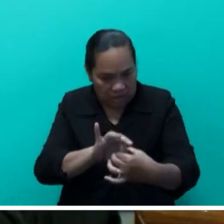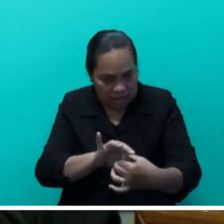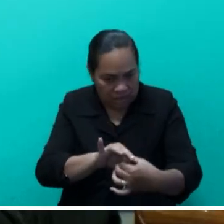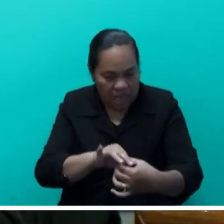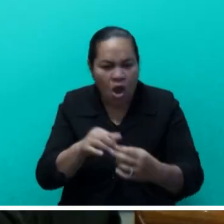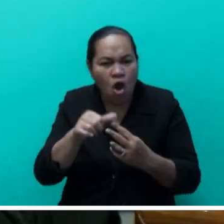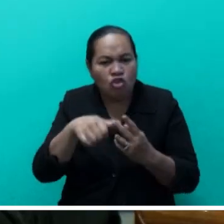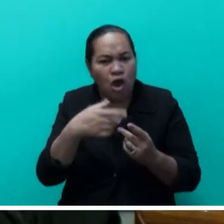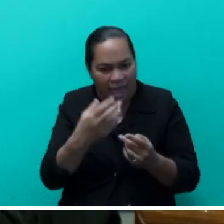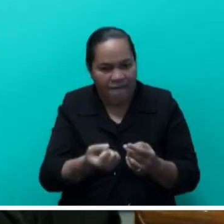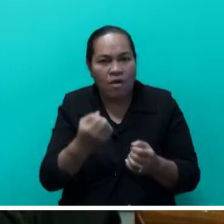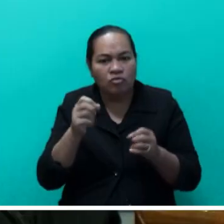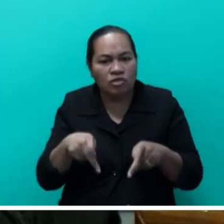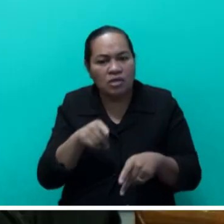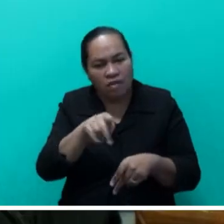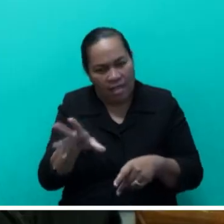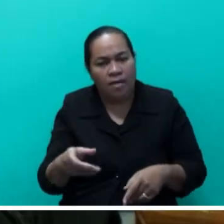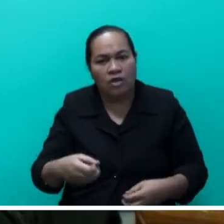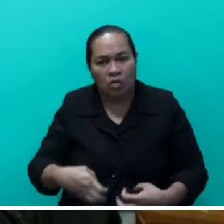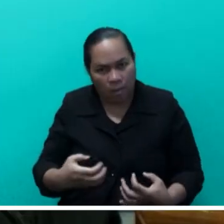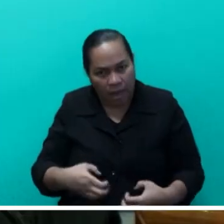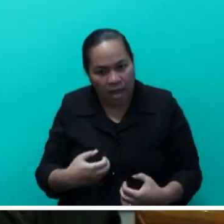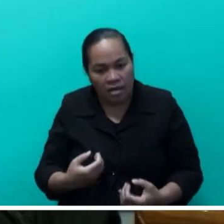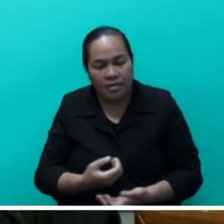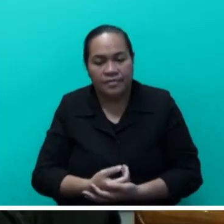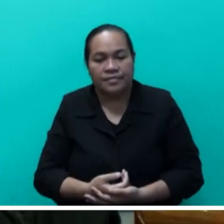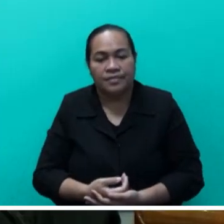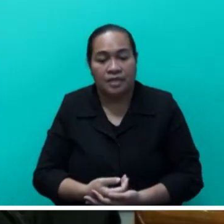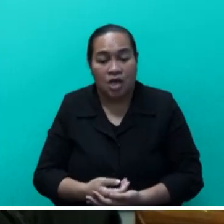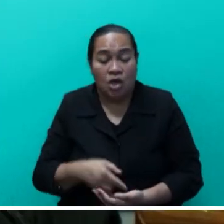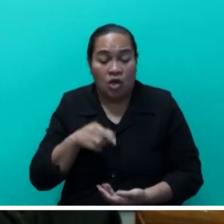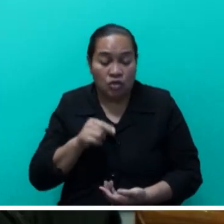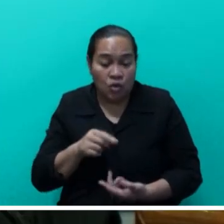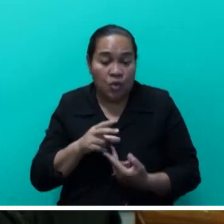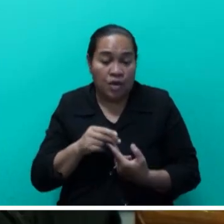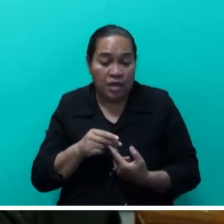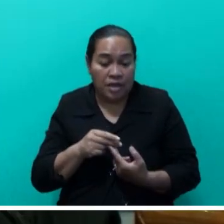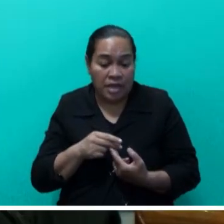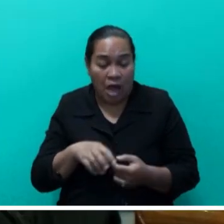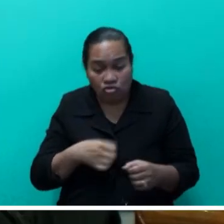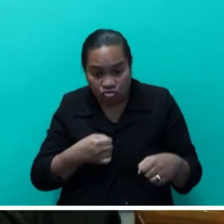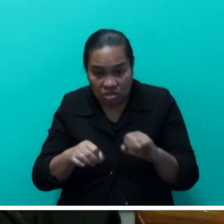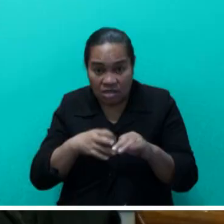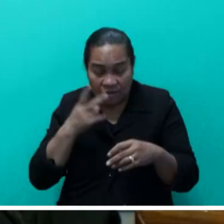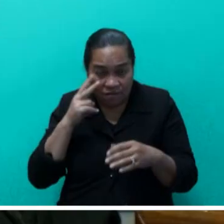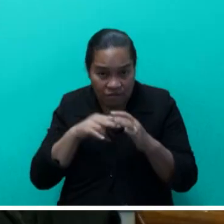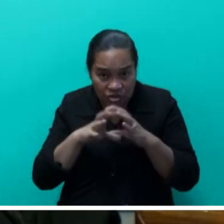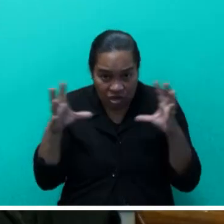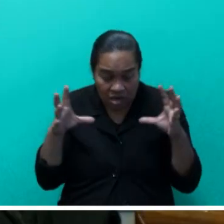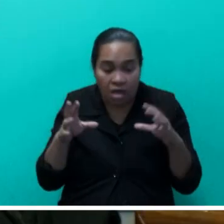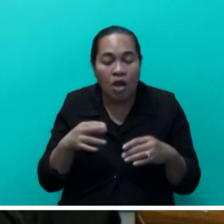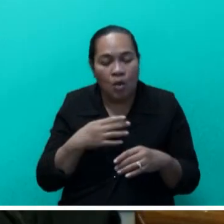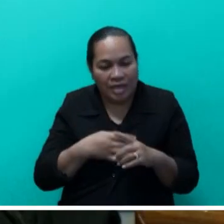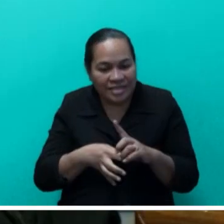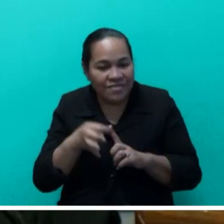management. Mr. Speaker, sir, in line with our long-term strategic vision, the ministry has developed an